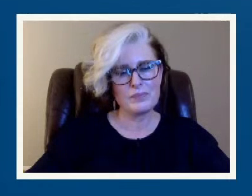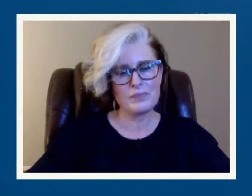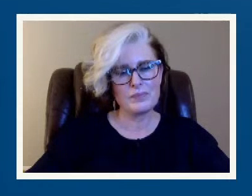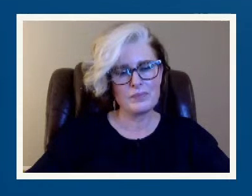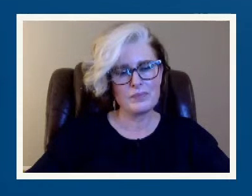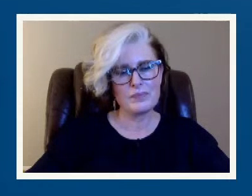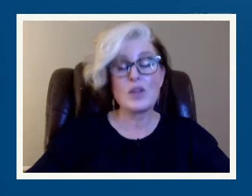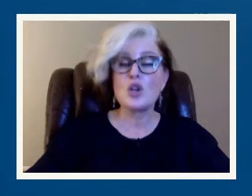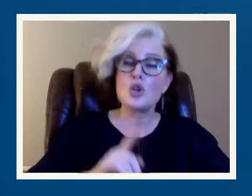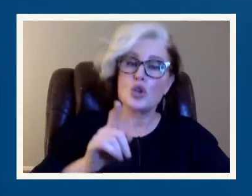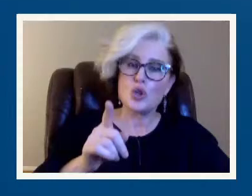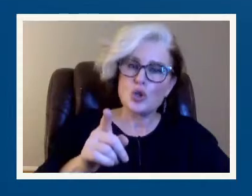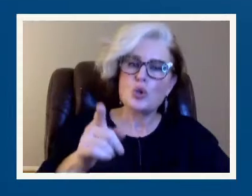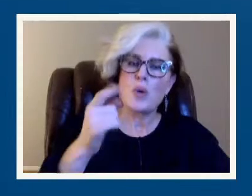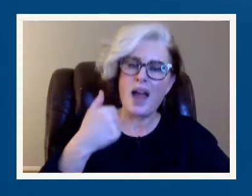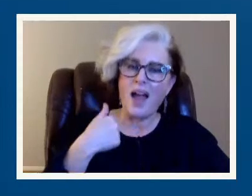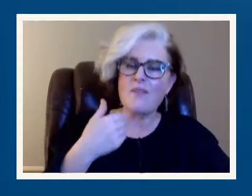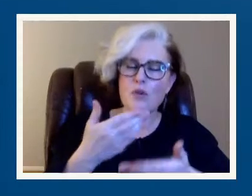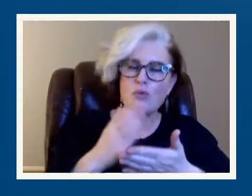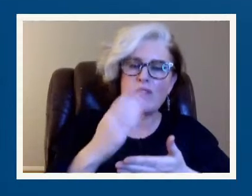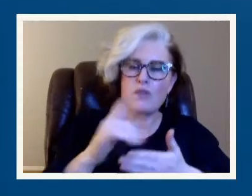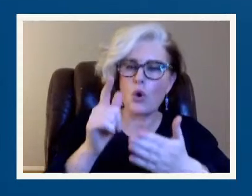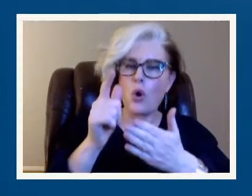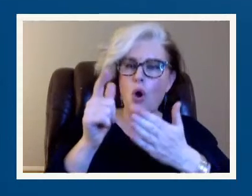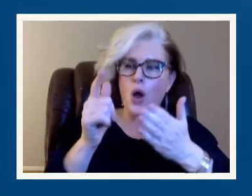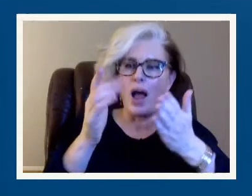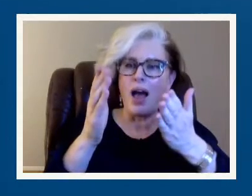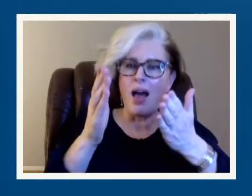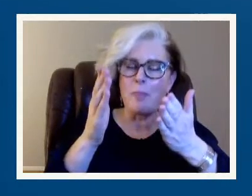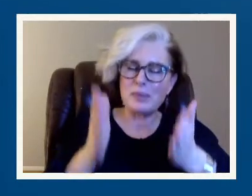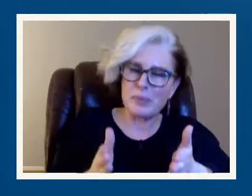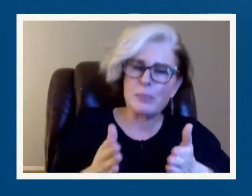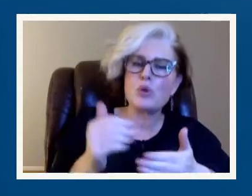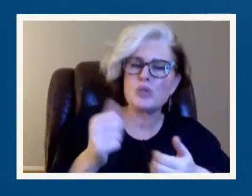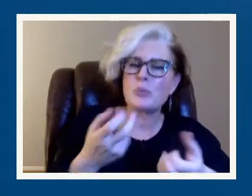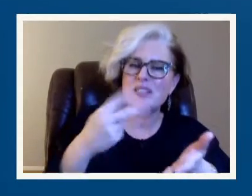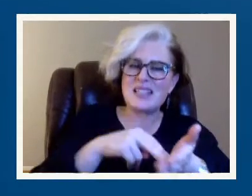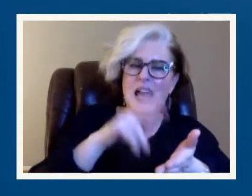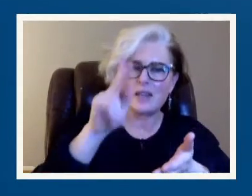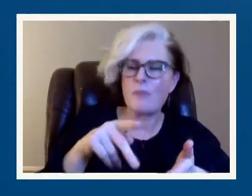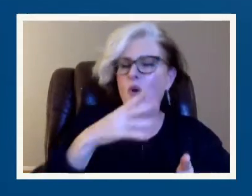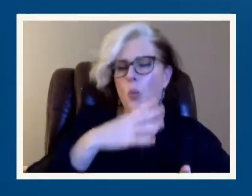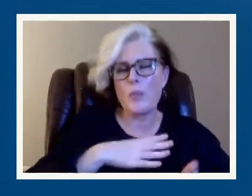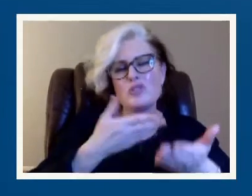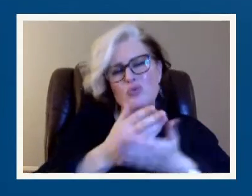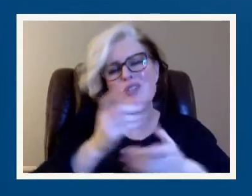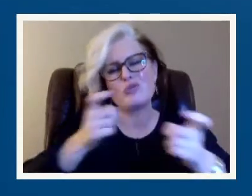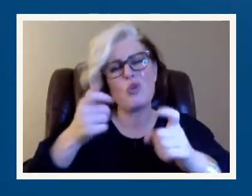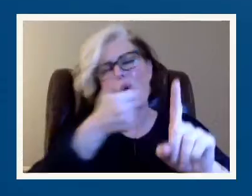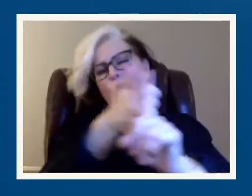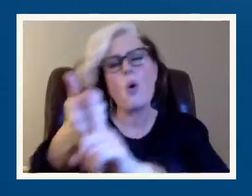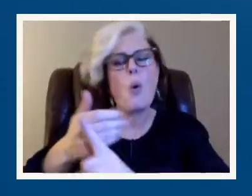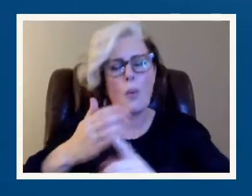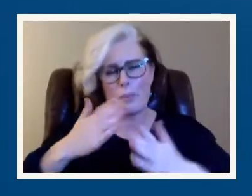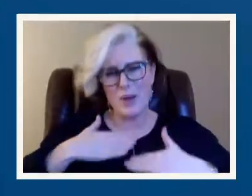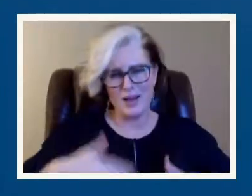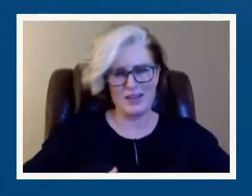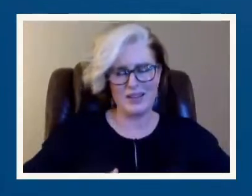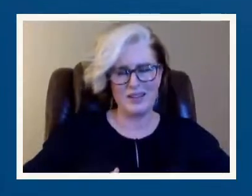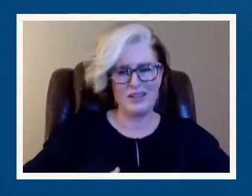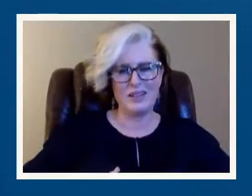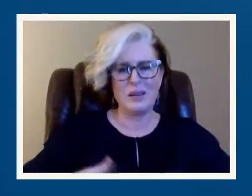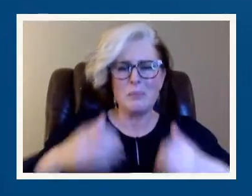And you deserve leaders who will stand up for a woman's right to control her own body and make her own health care decisions.